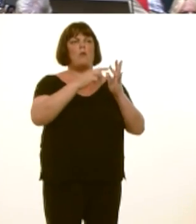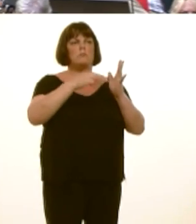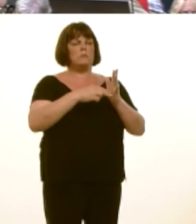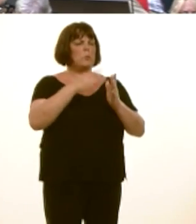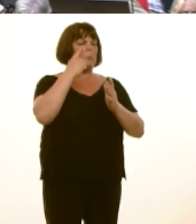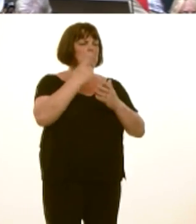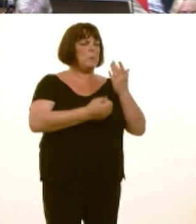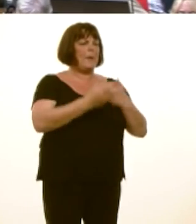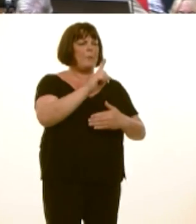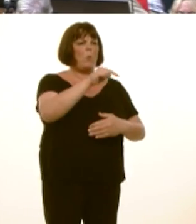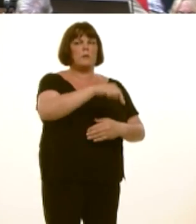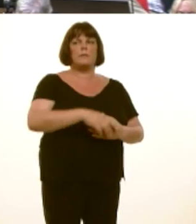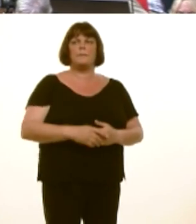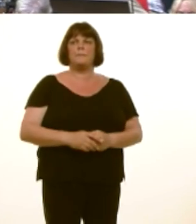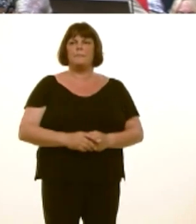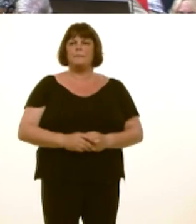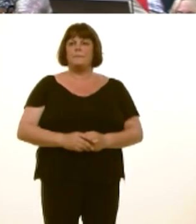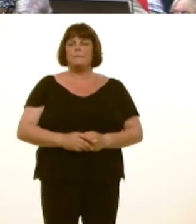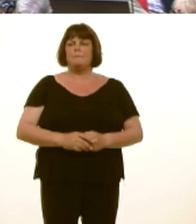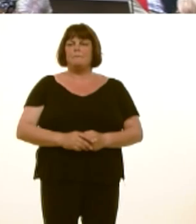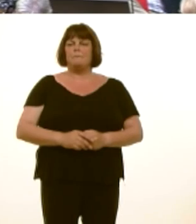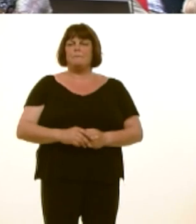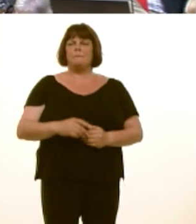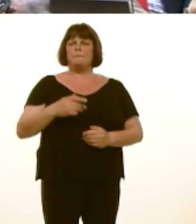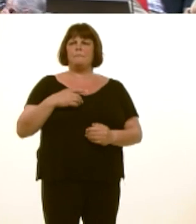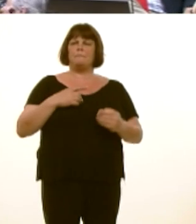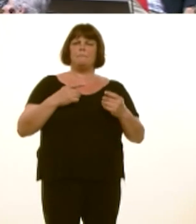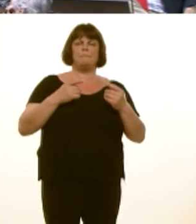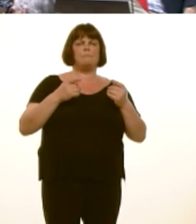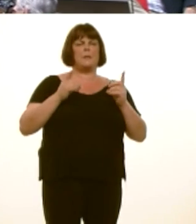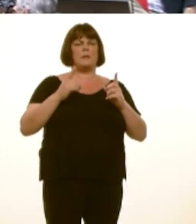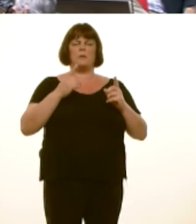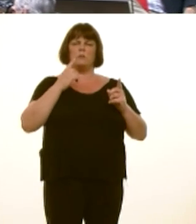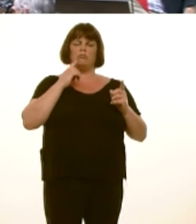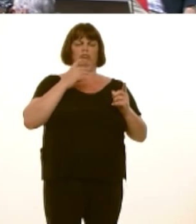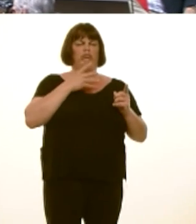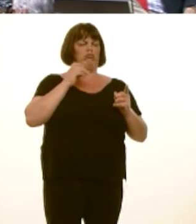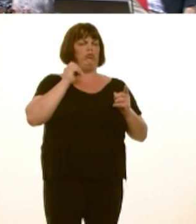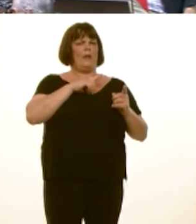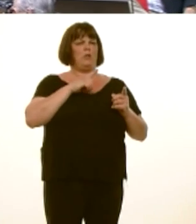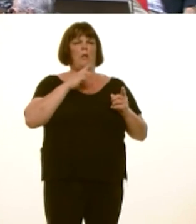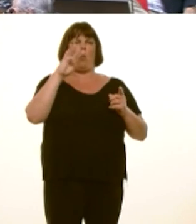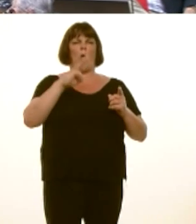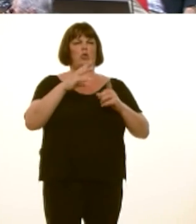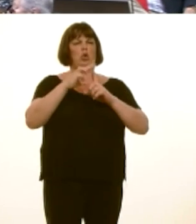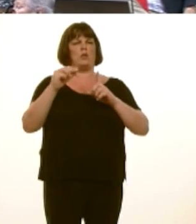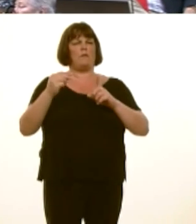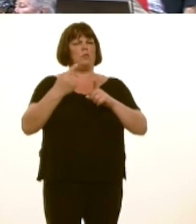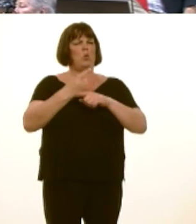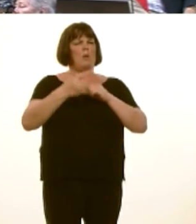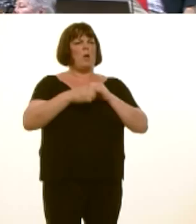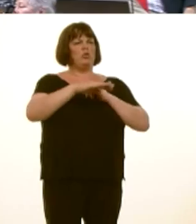Lynn Eagle. First Minister, it is strange to hear the Welsh Conservatives talking about child poverty when we know that George Osborne is